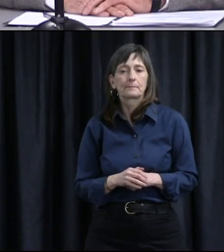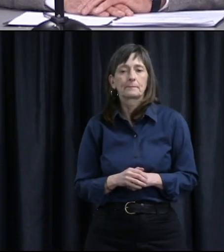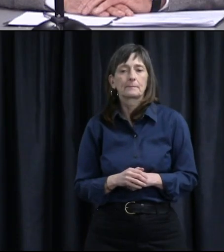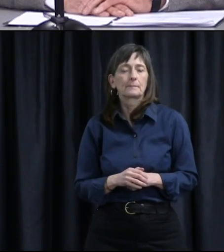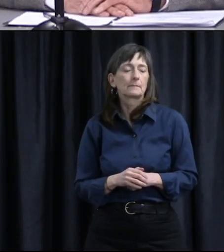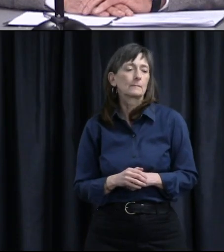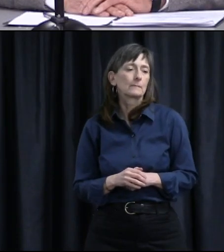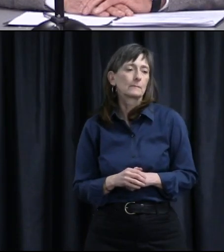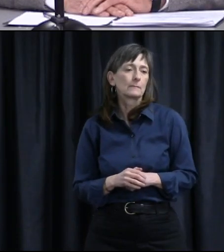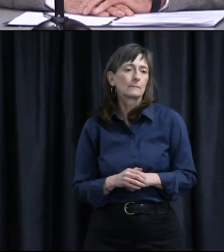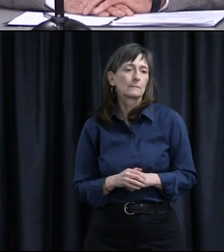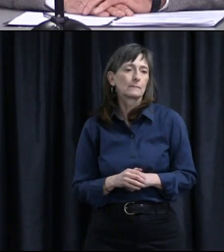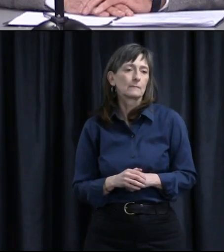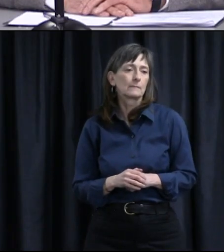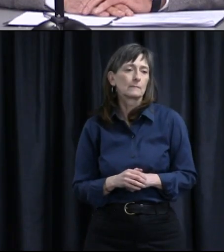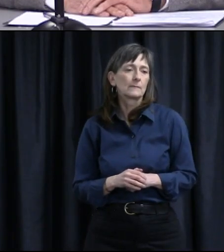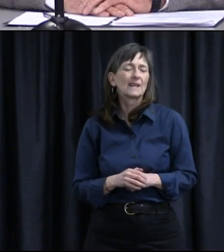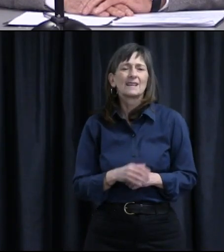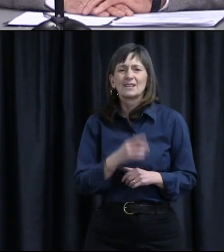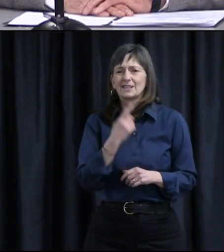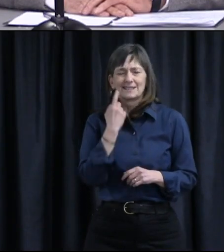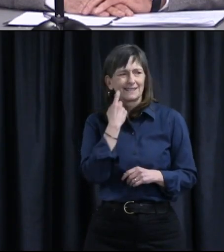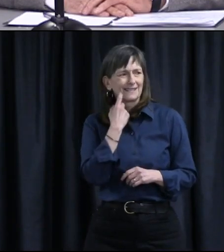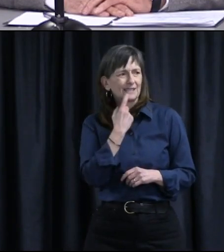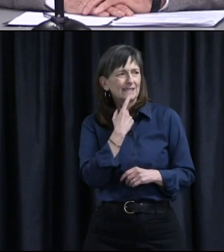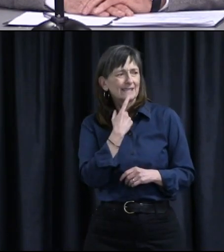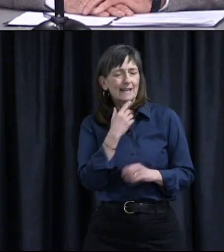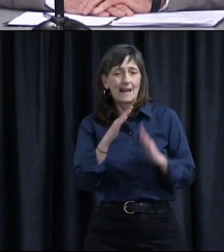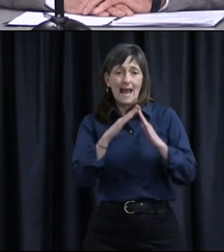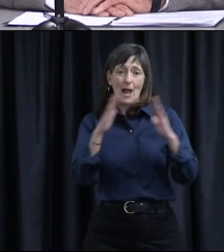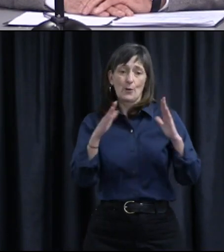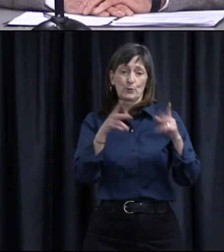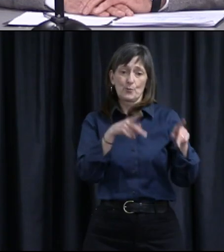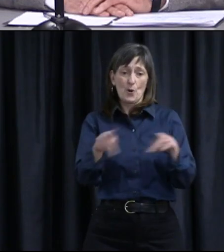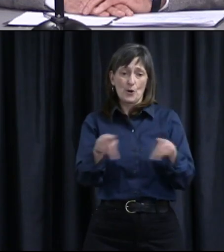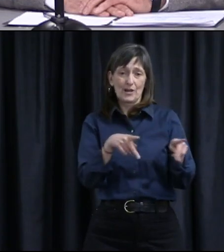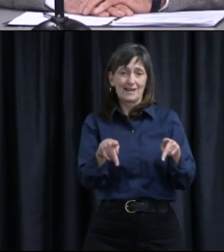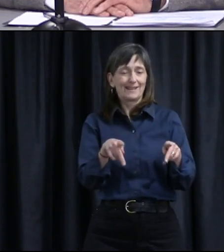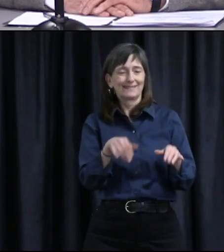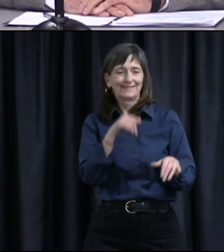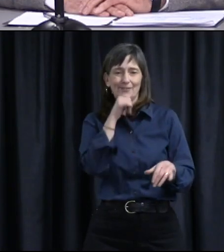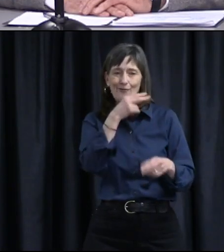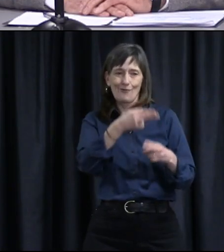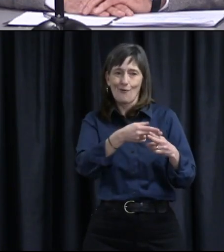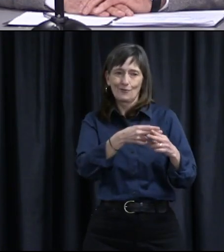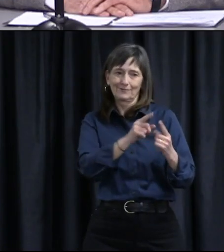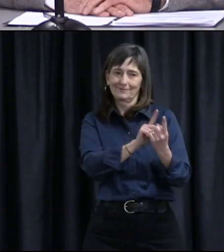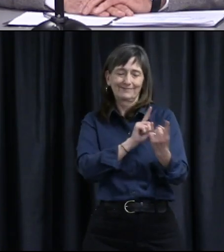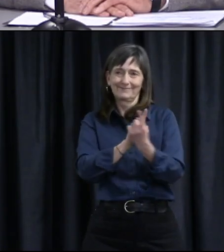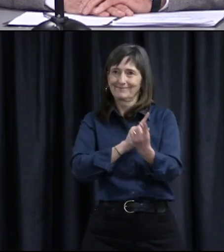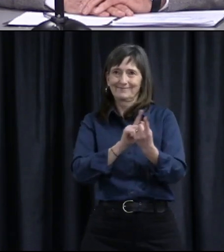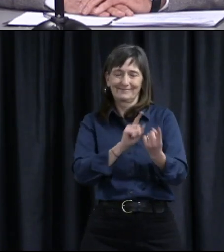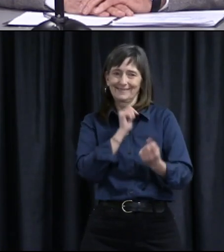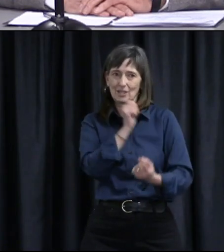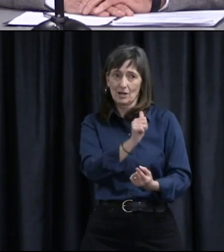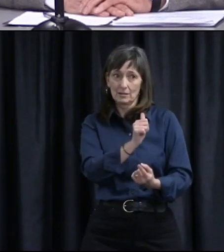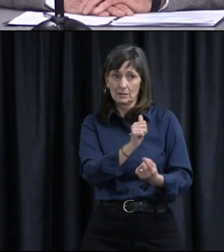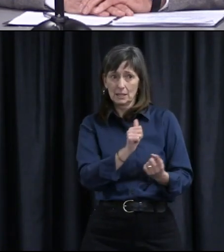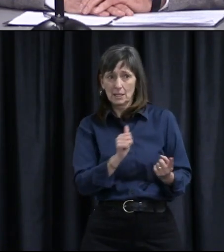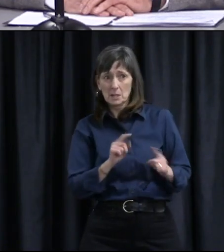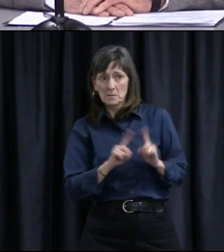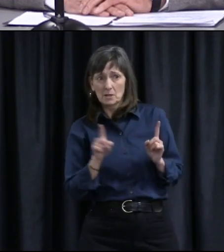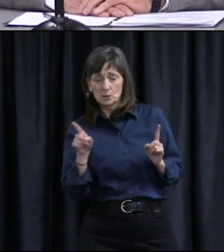You mentioned that things like house parties are not considered social distancing, of course, but is the province considering